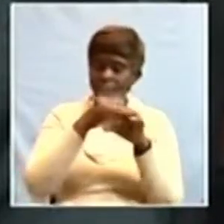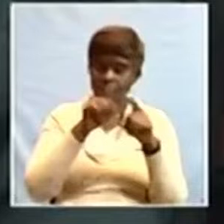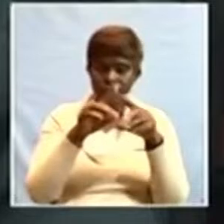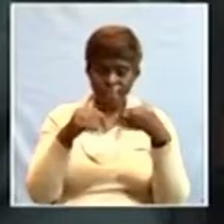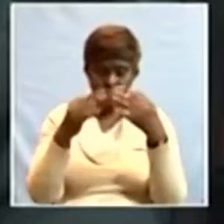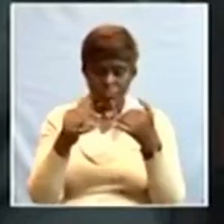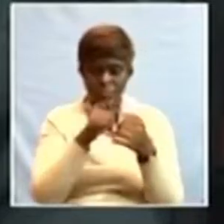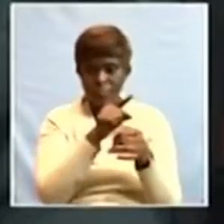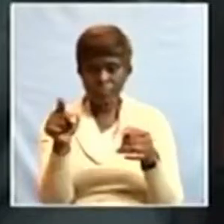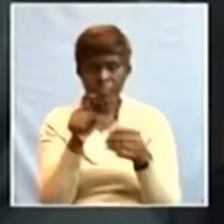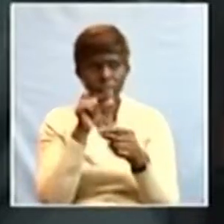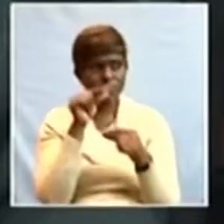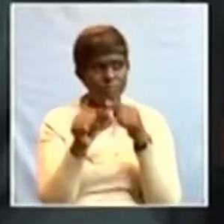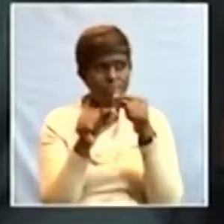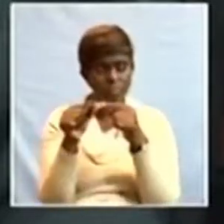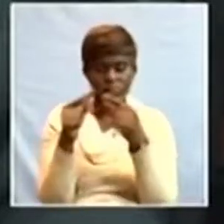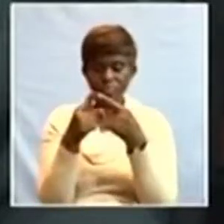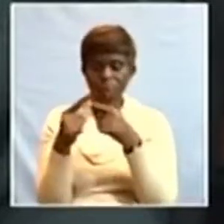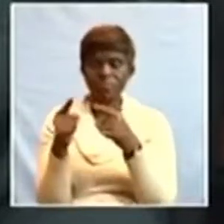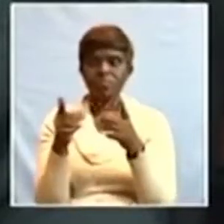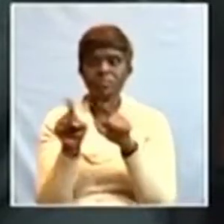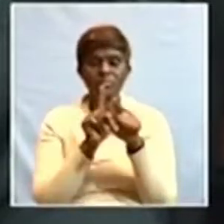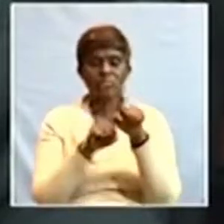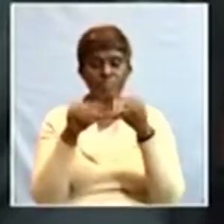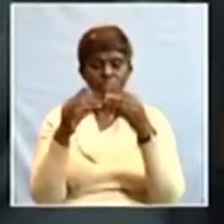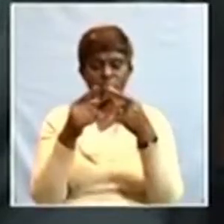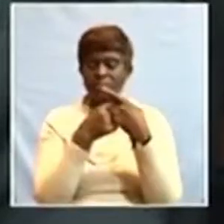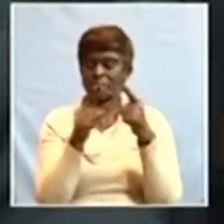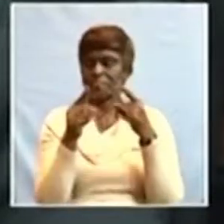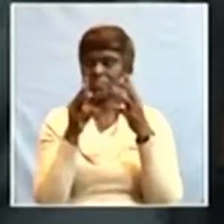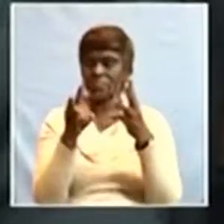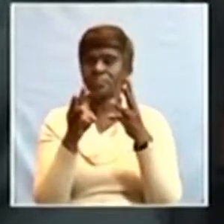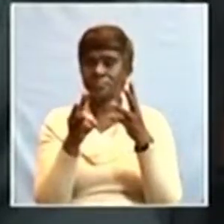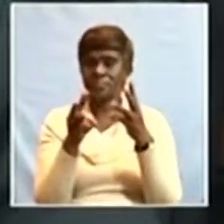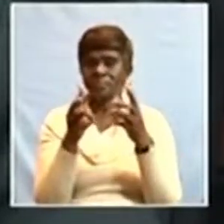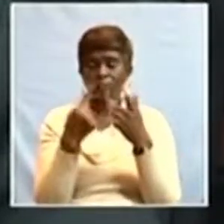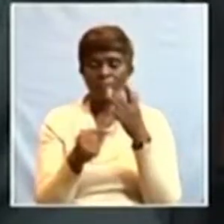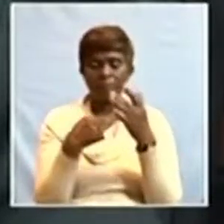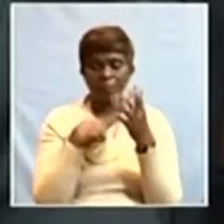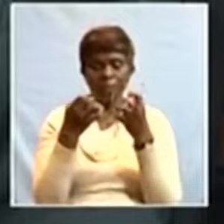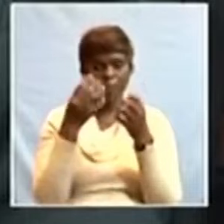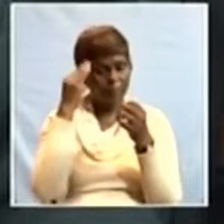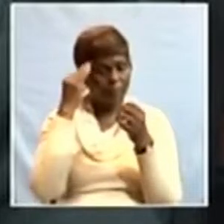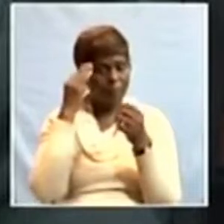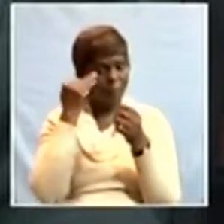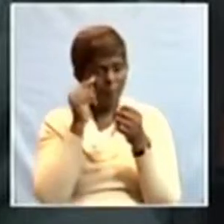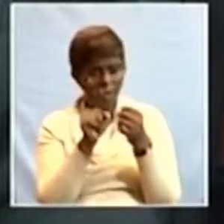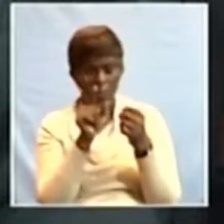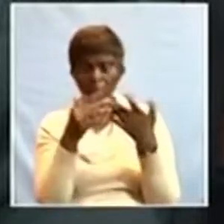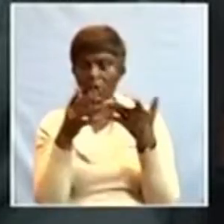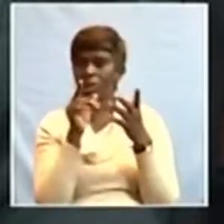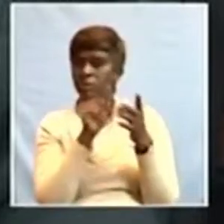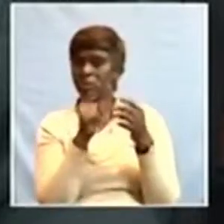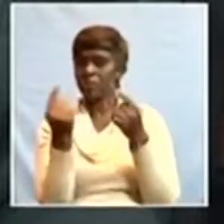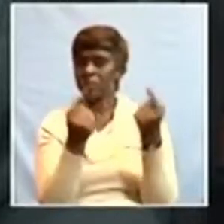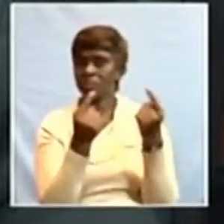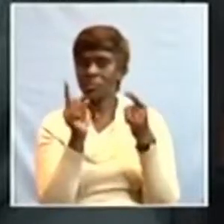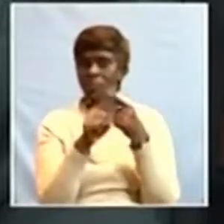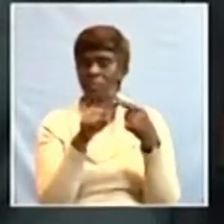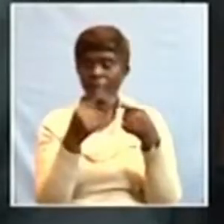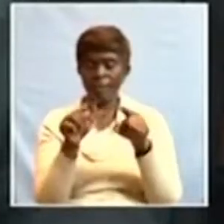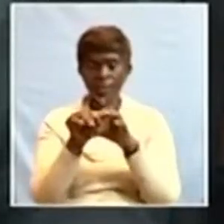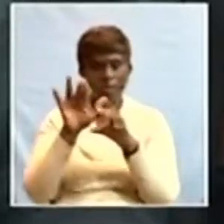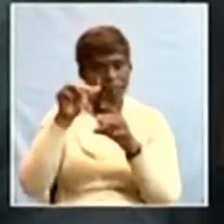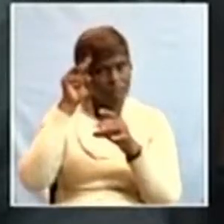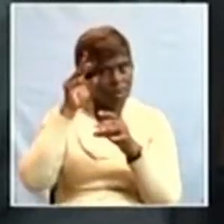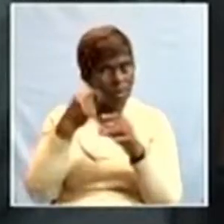the aforementioned seed varieties supplied to the contrast. Want to find out, why did you allow this situation to prevail in your